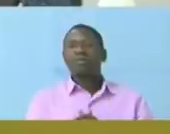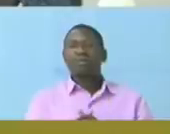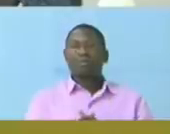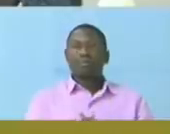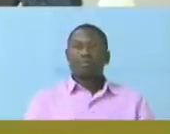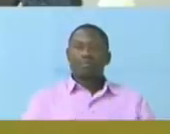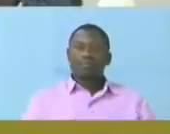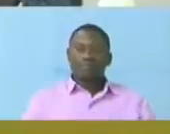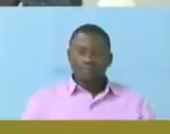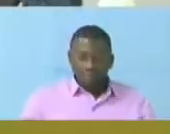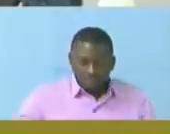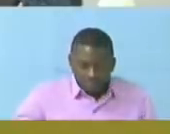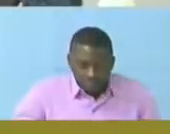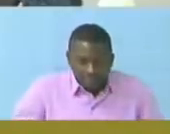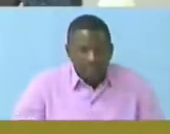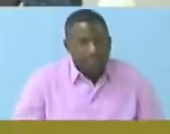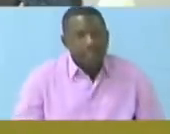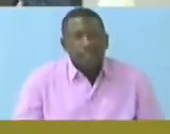seriously.